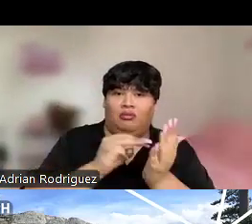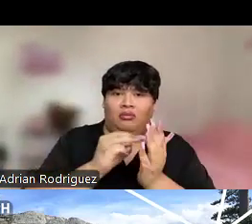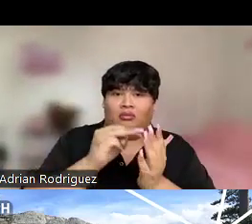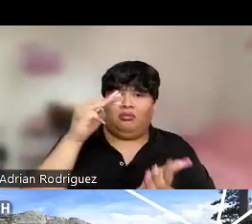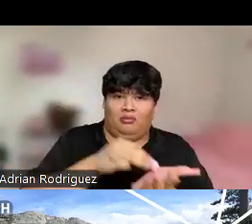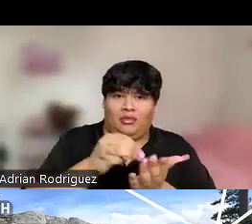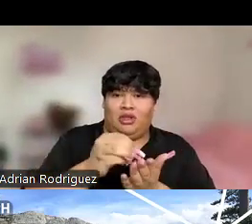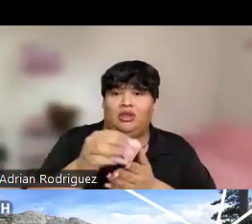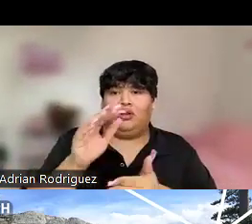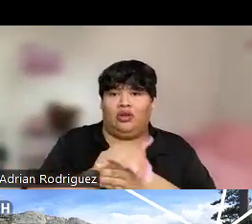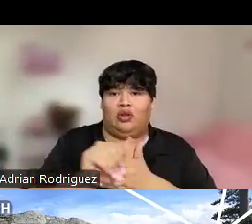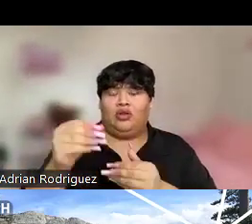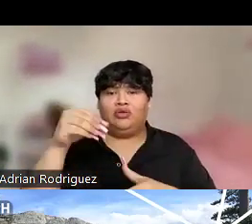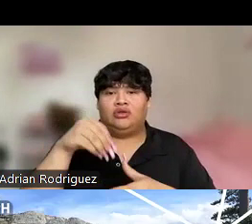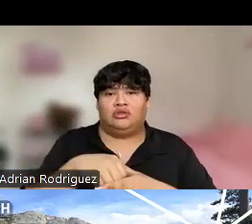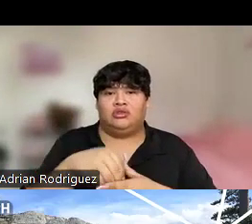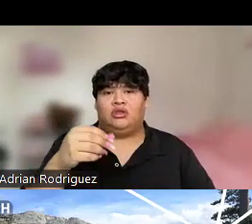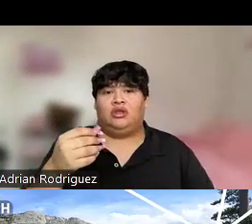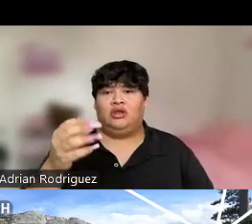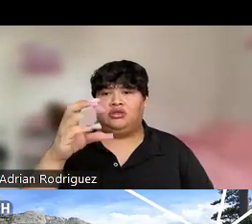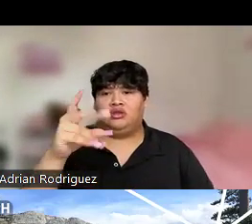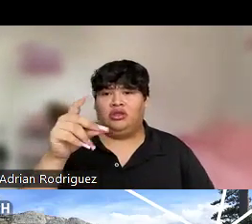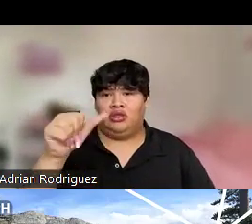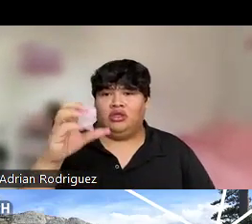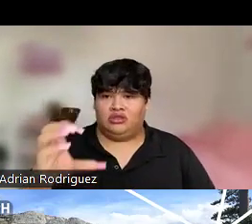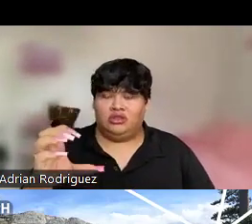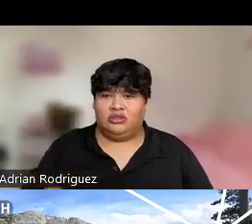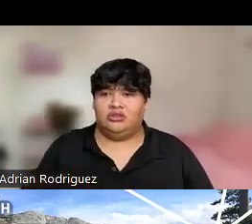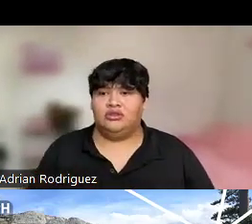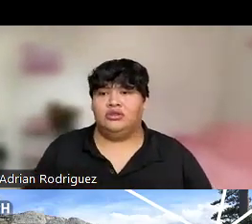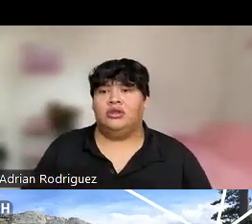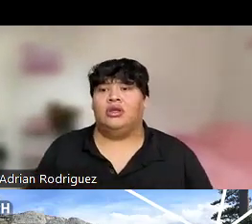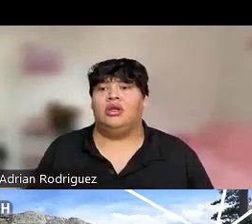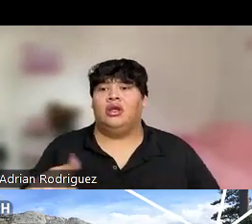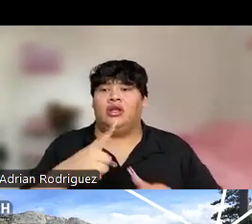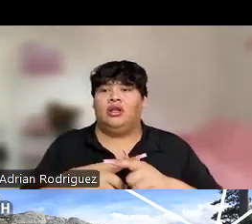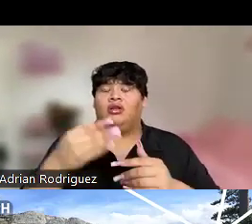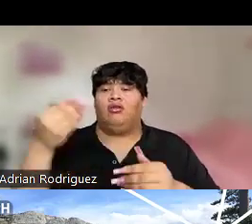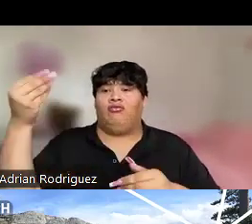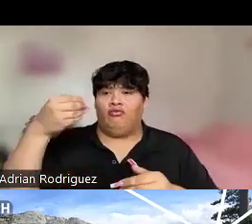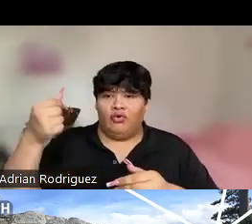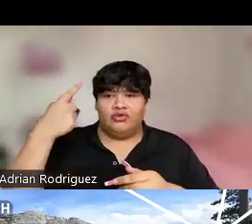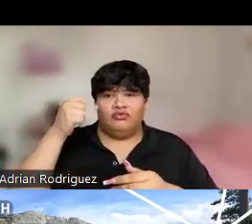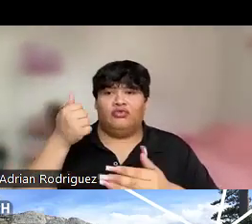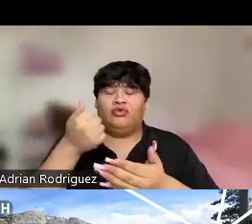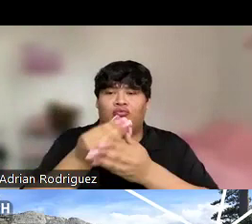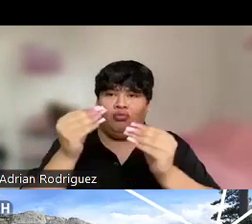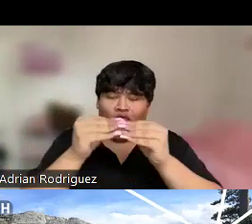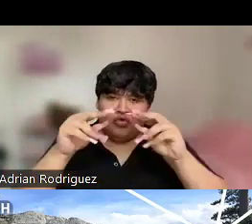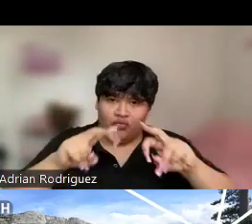Alzheimer's Disease Centers, or CADCs, which then leveraged the funds to raise additional research